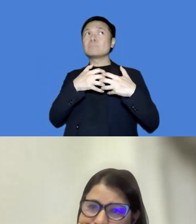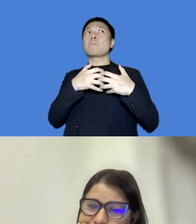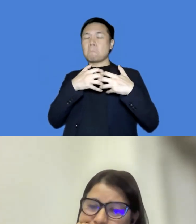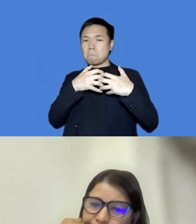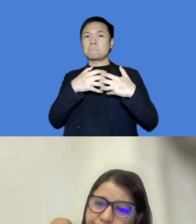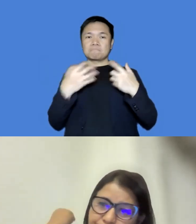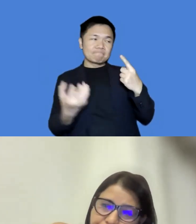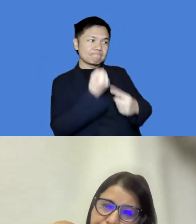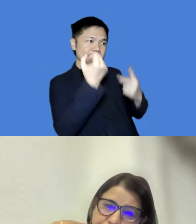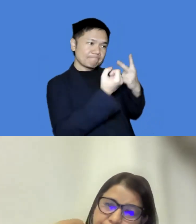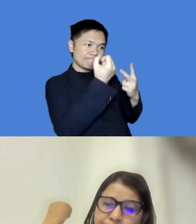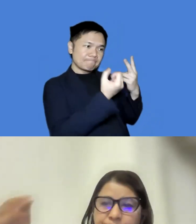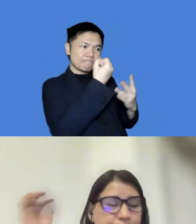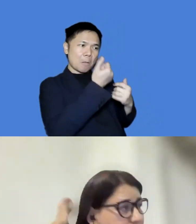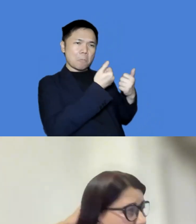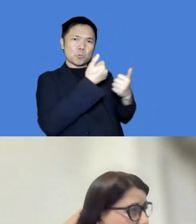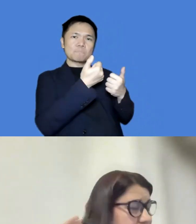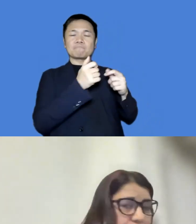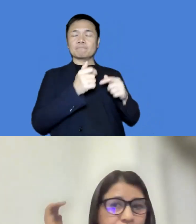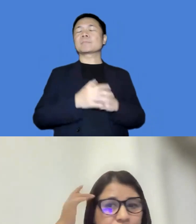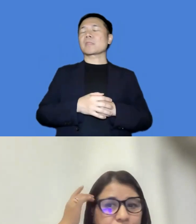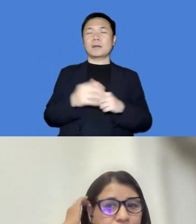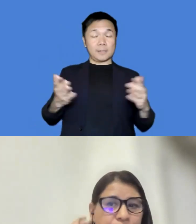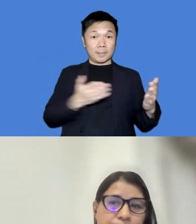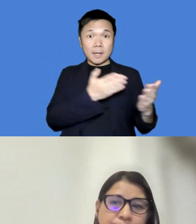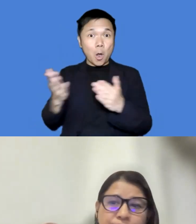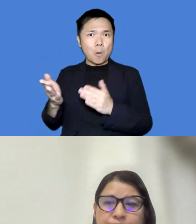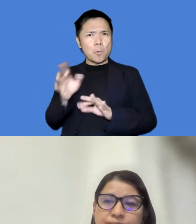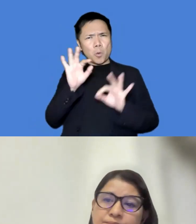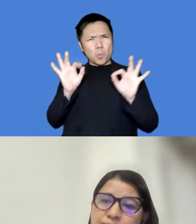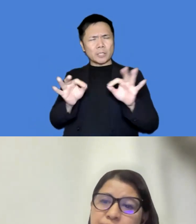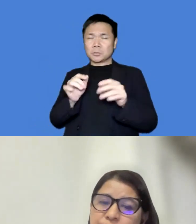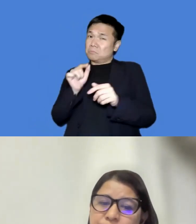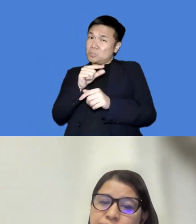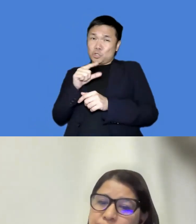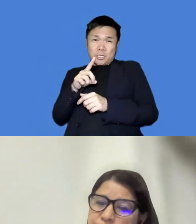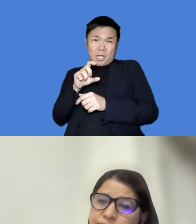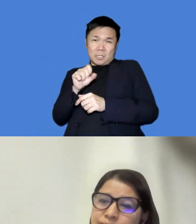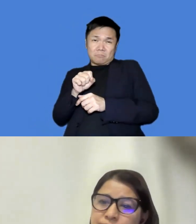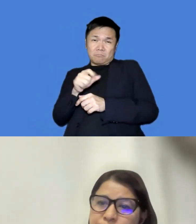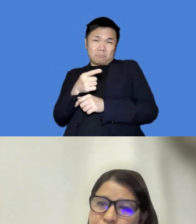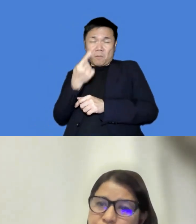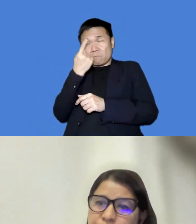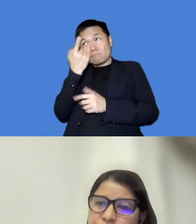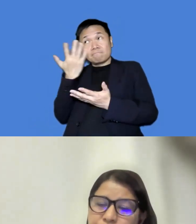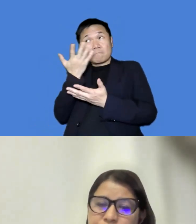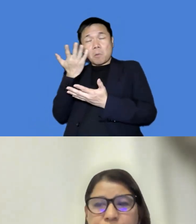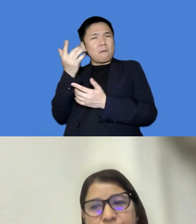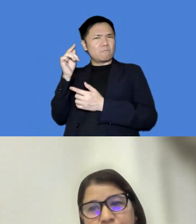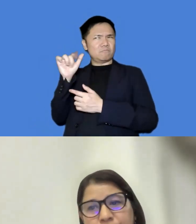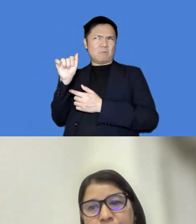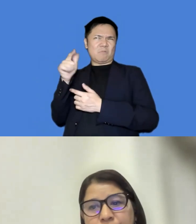really, for everyone who is asking questions about what the GDS is intending to do about